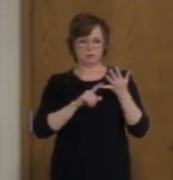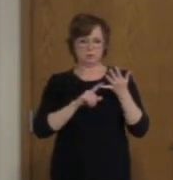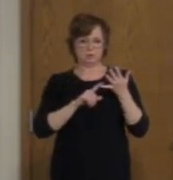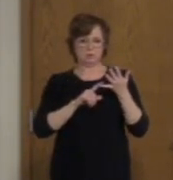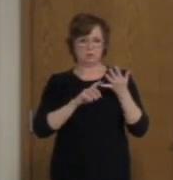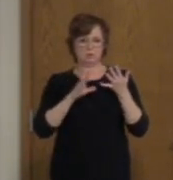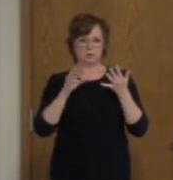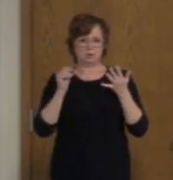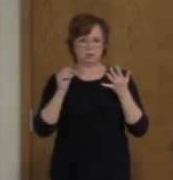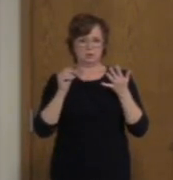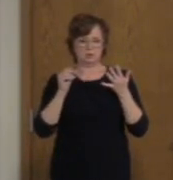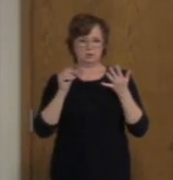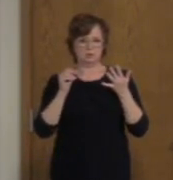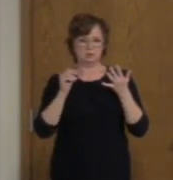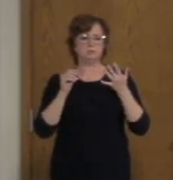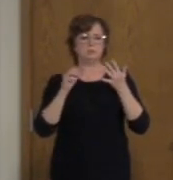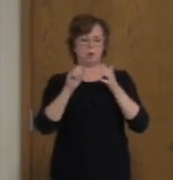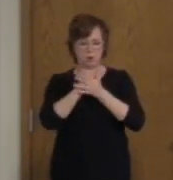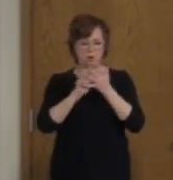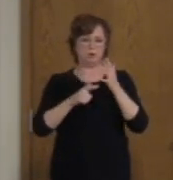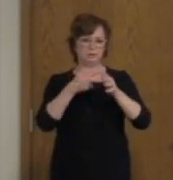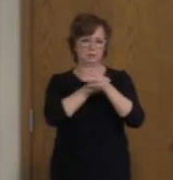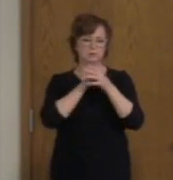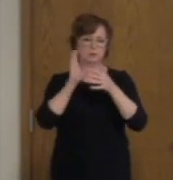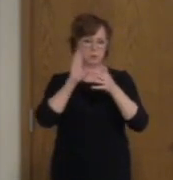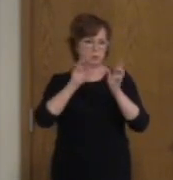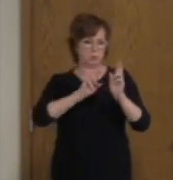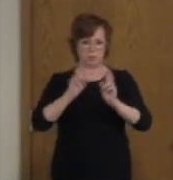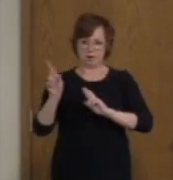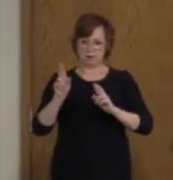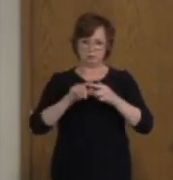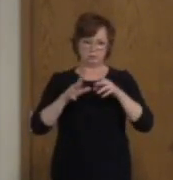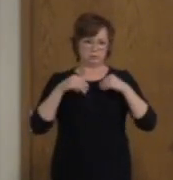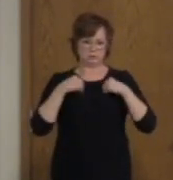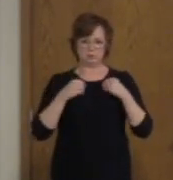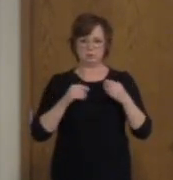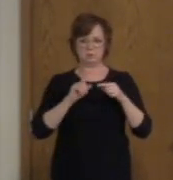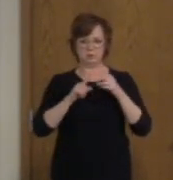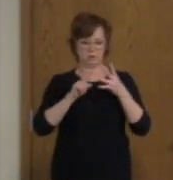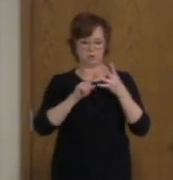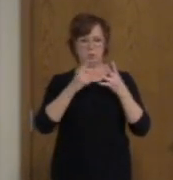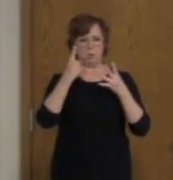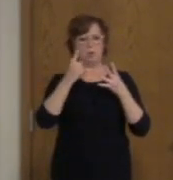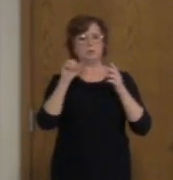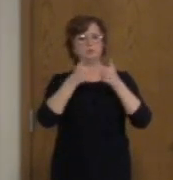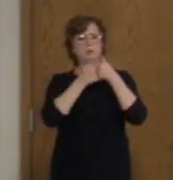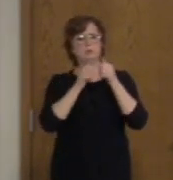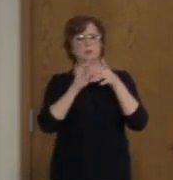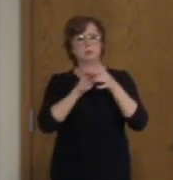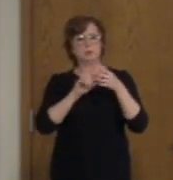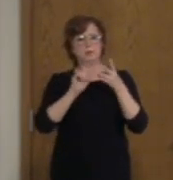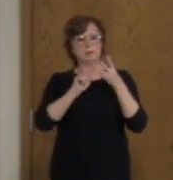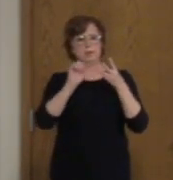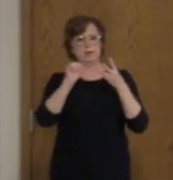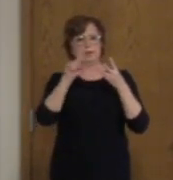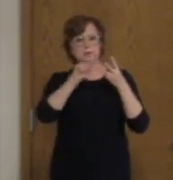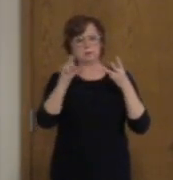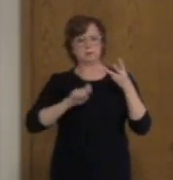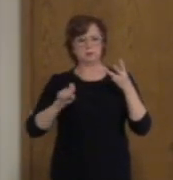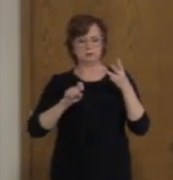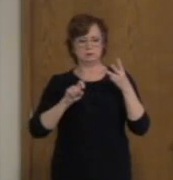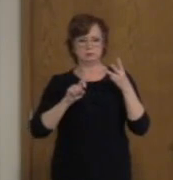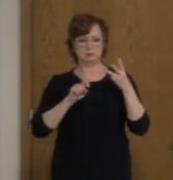that, and the teams are working hard on the ground. So in answer to your question, then one of the challenges with the AZ and some of the recommendations is just that the team has to